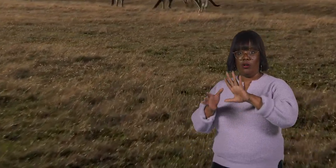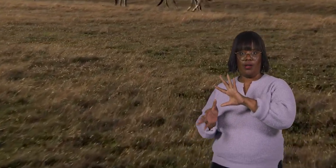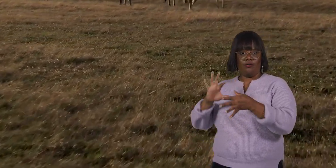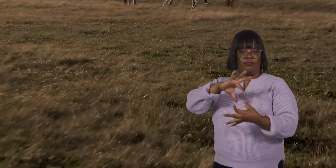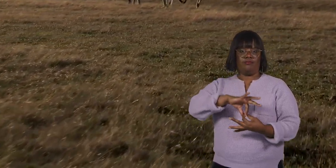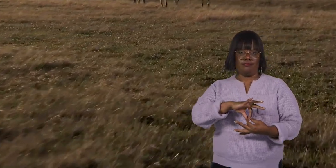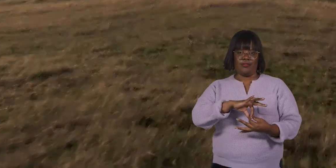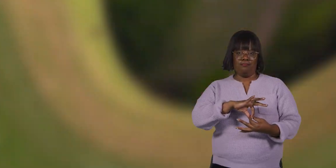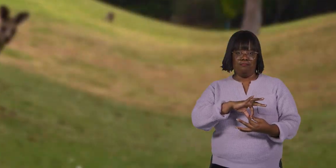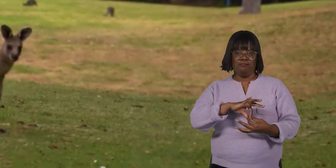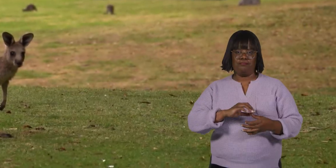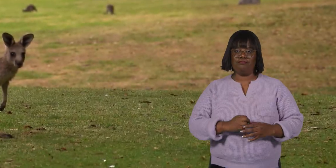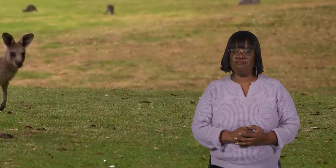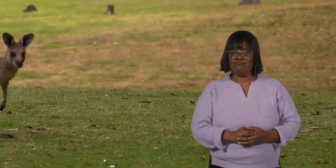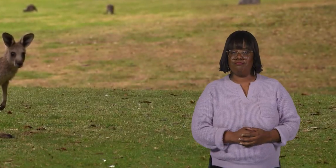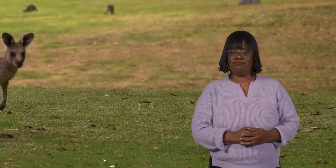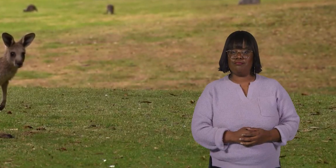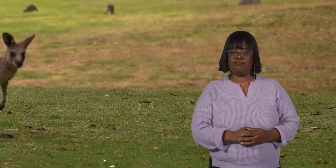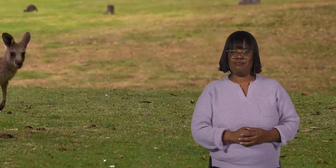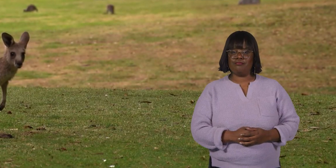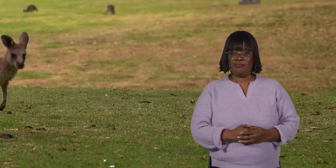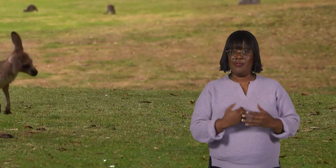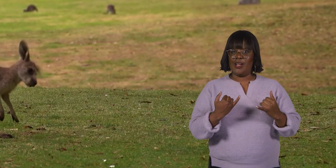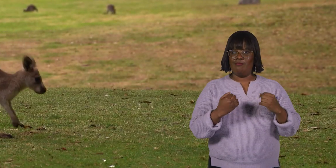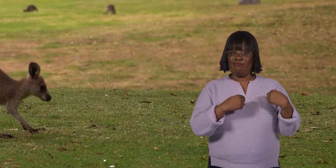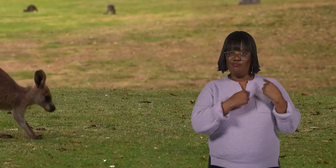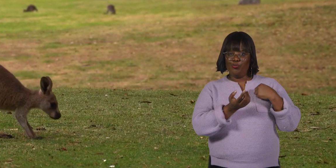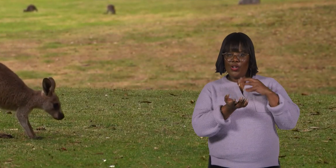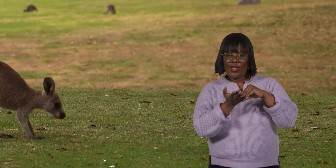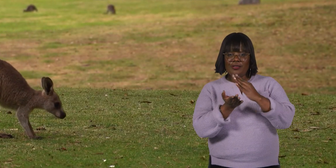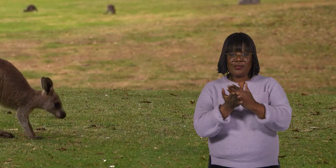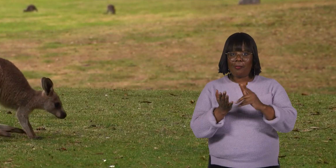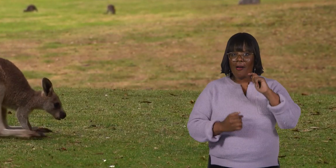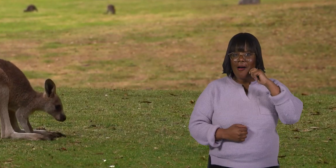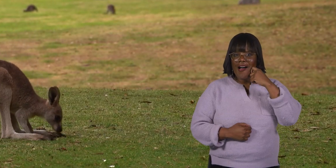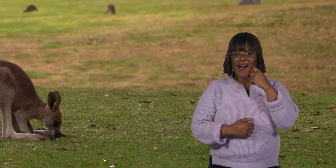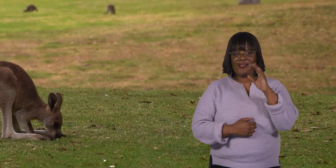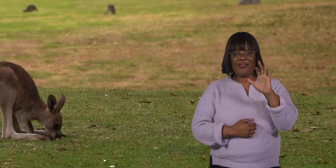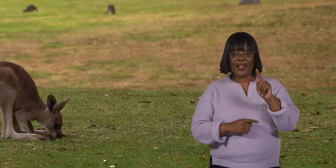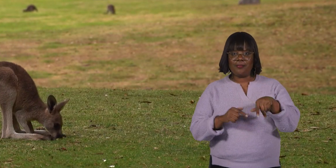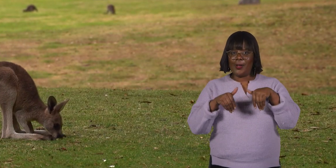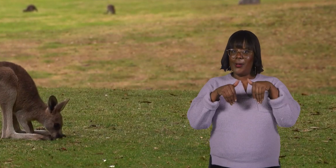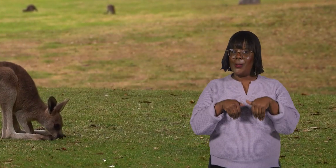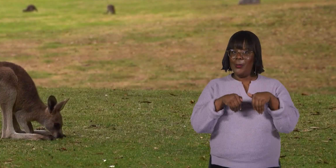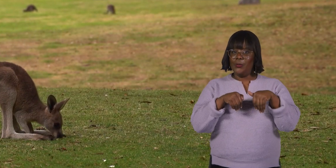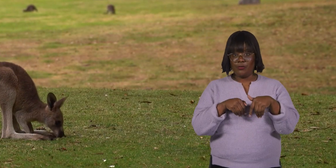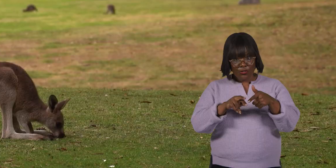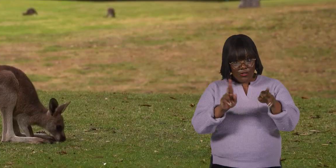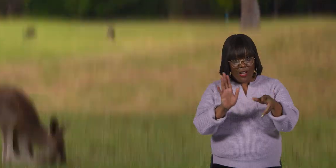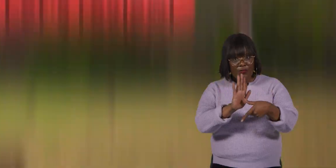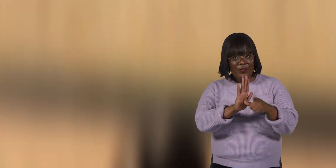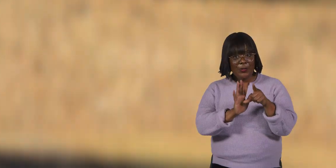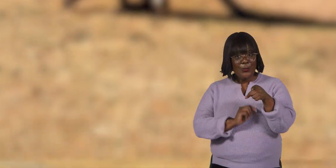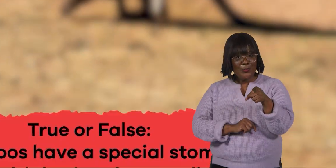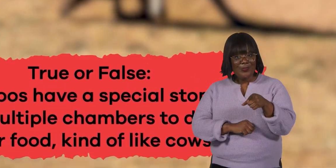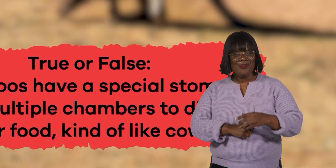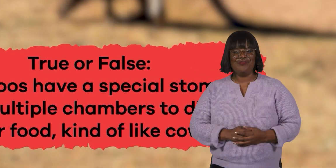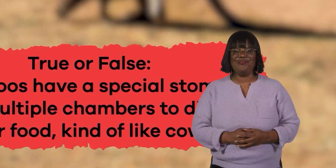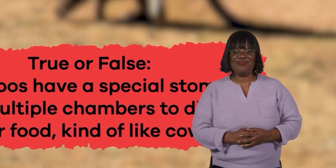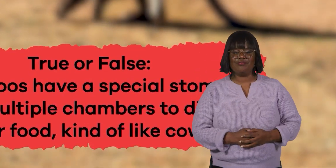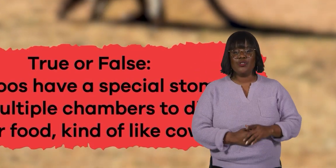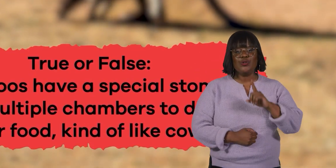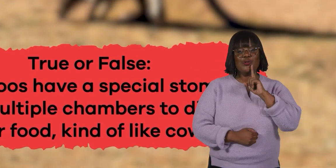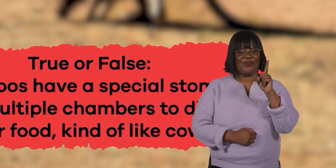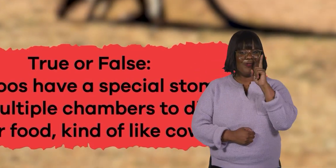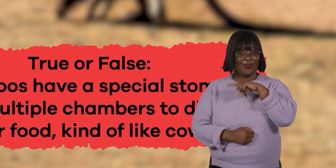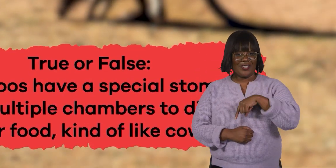ecosystem. We have learned some cool facts about kangaroos. Ready to review? True